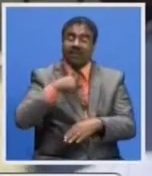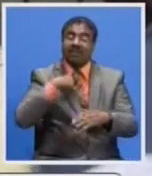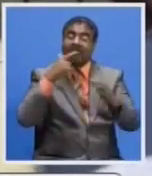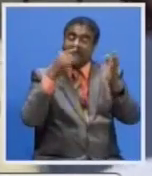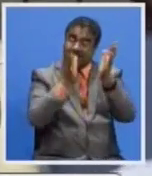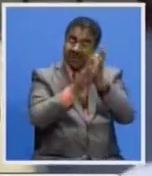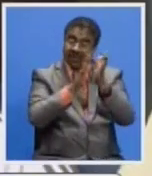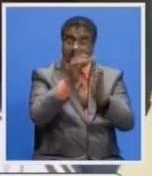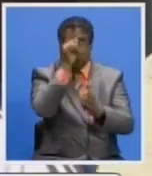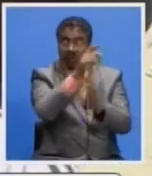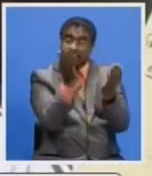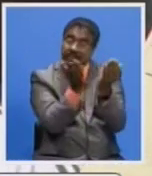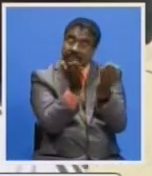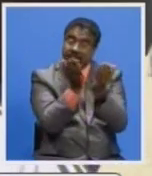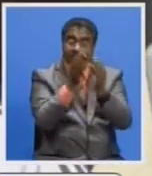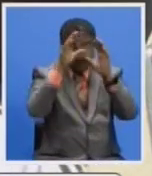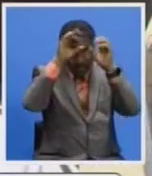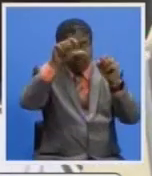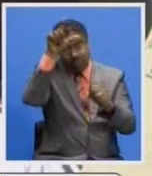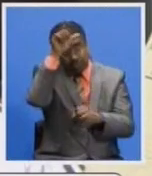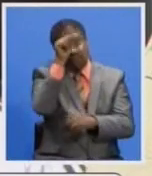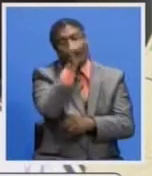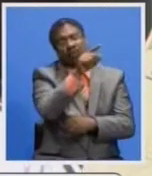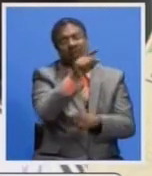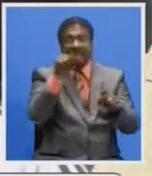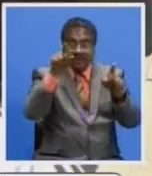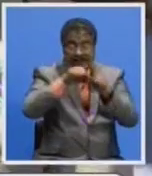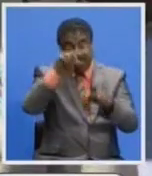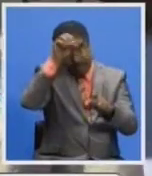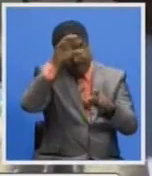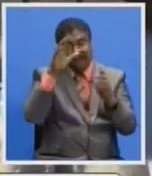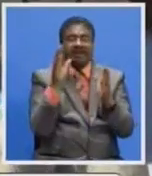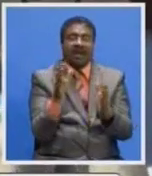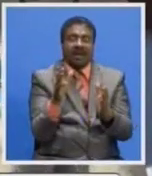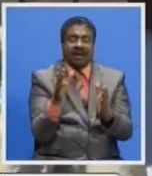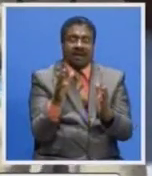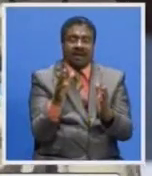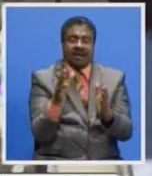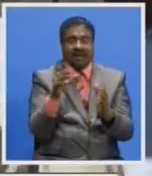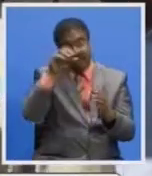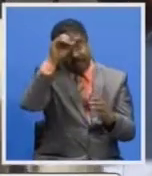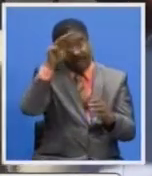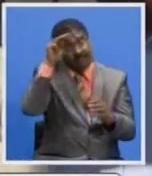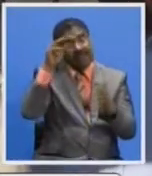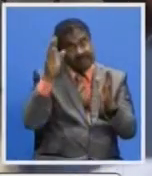Chagwalungu and the Minister of Mines that never should you entertain this Vedanta.